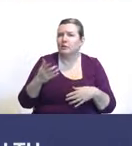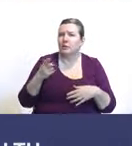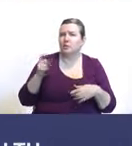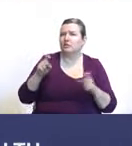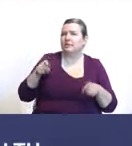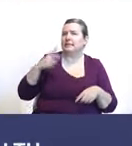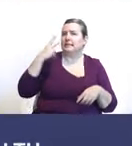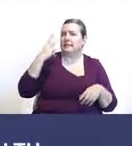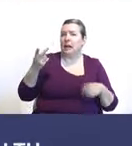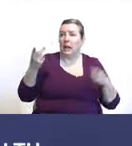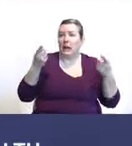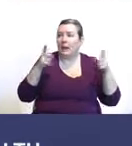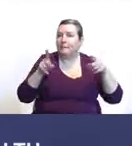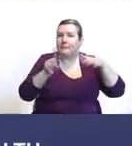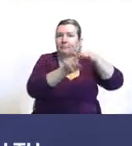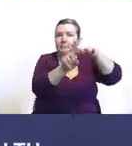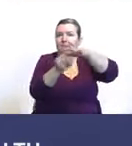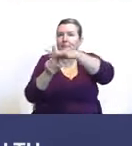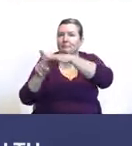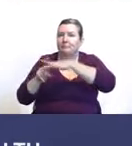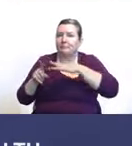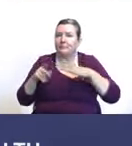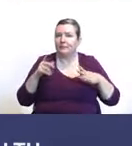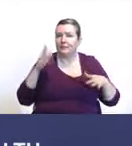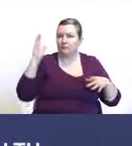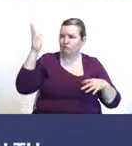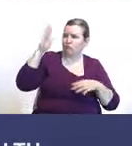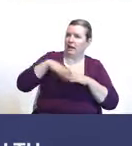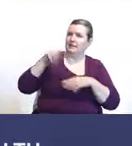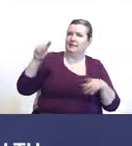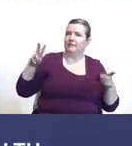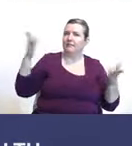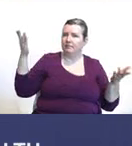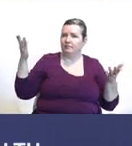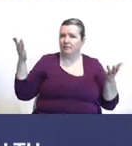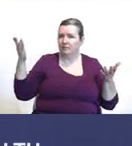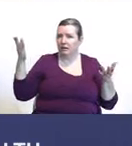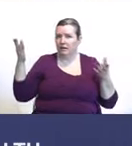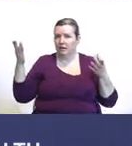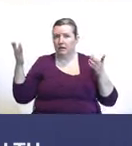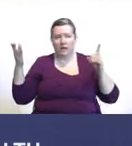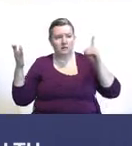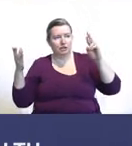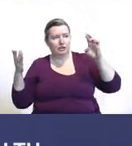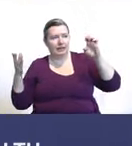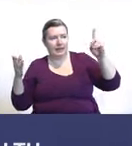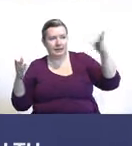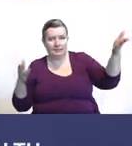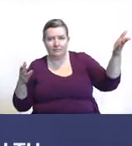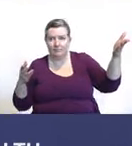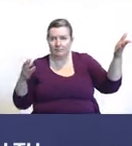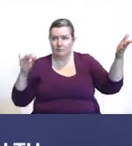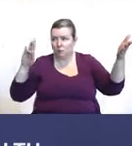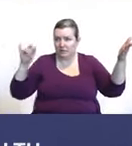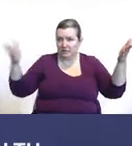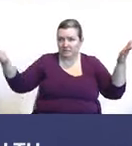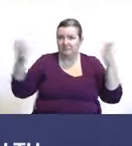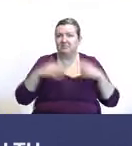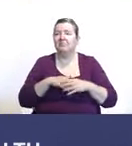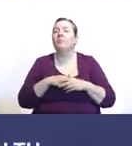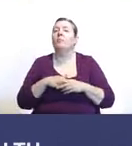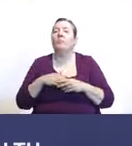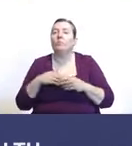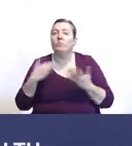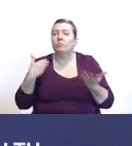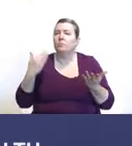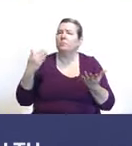see with the Commissioner and Dr. Ed on this issue? And finally, as you may know, Governor, we've